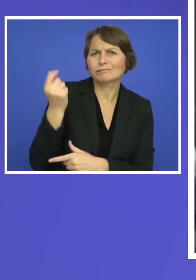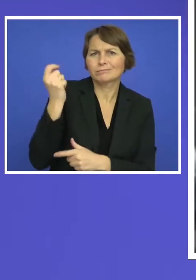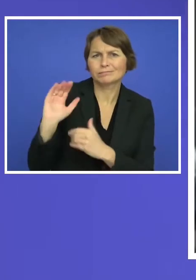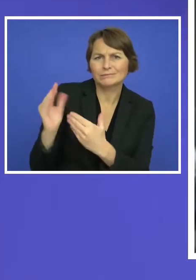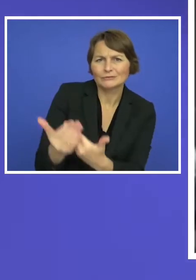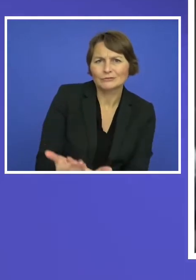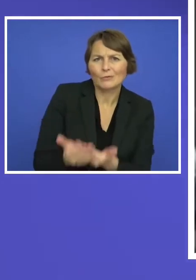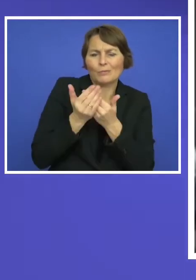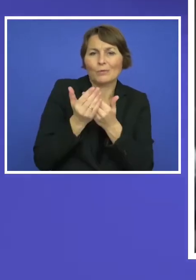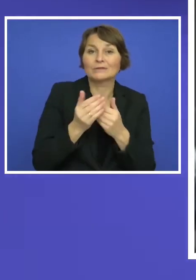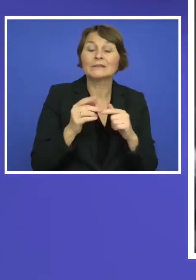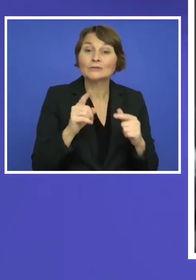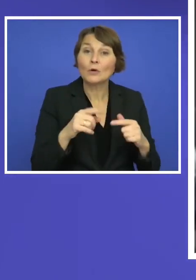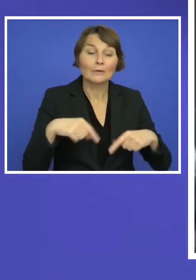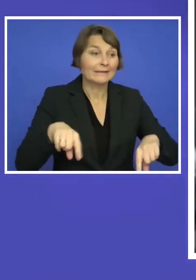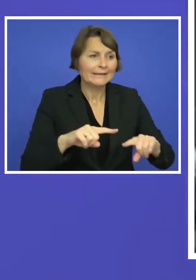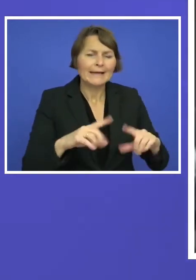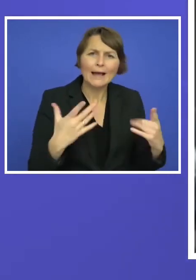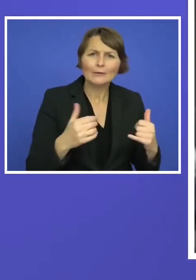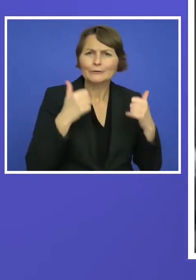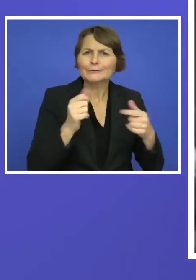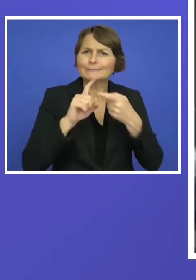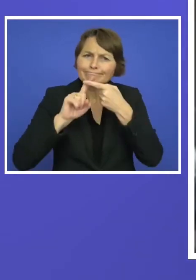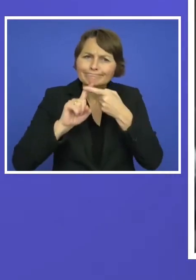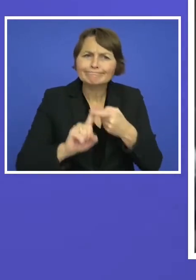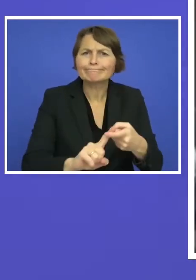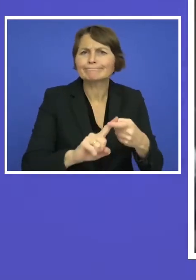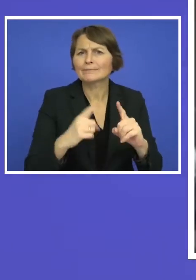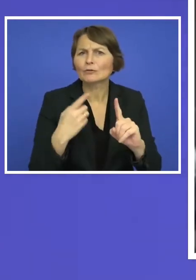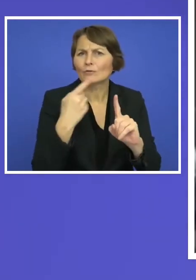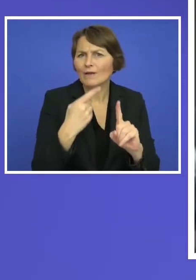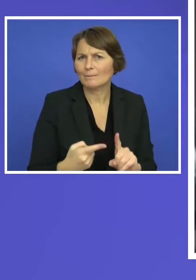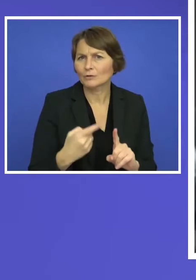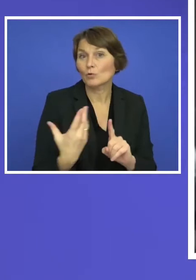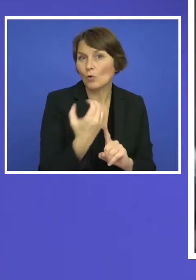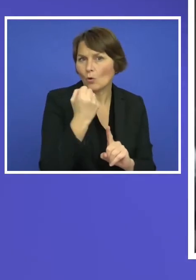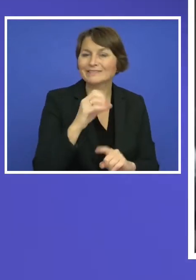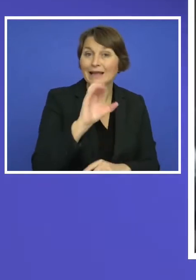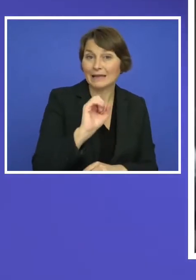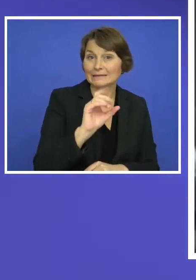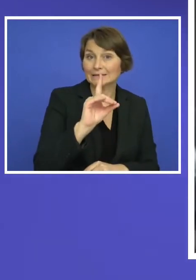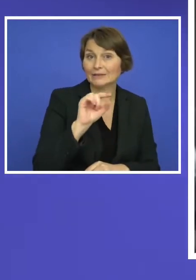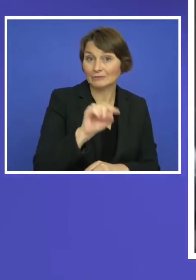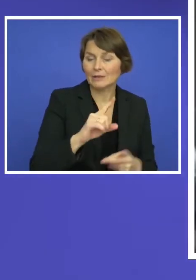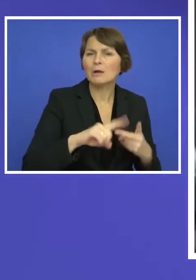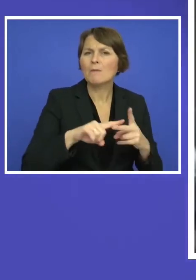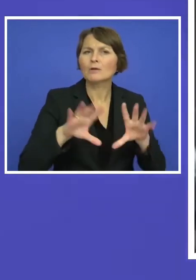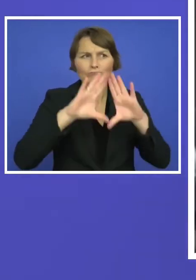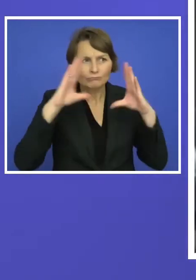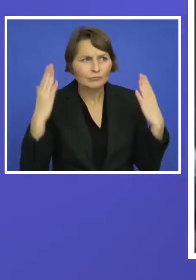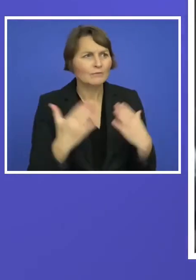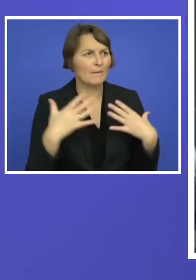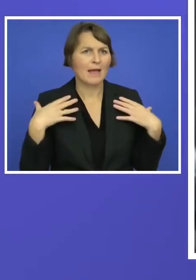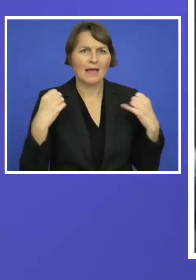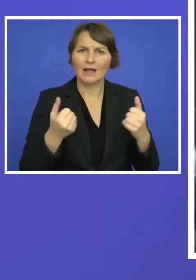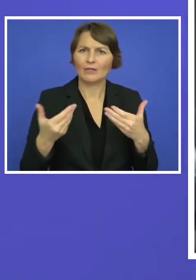to reaching the Sustainable Development Goals and universal health coverage. So if we truly have gender equitable leadership